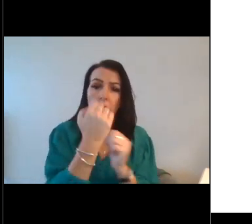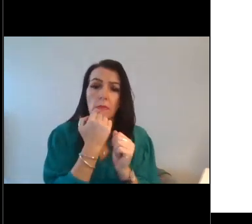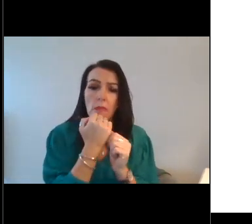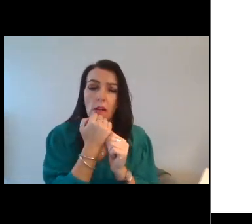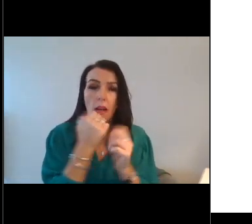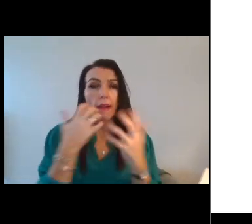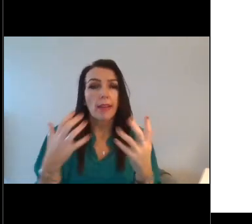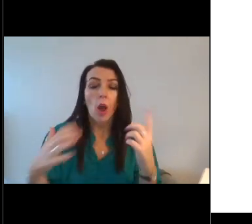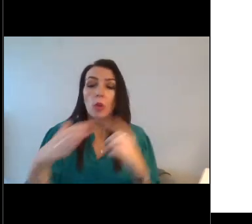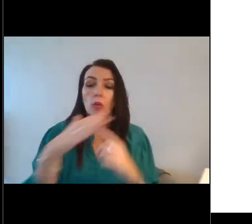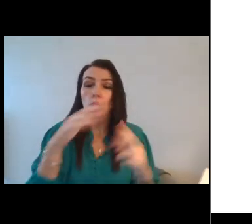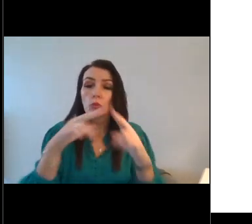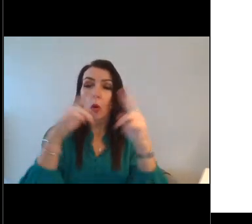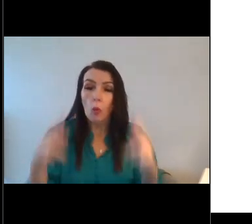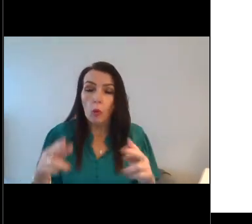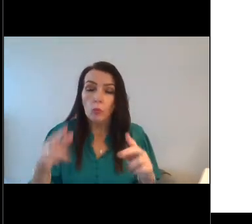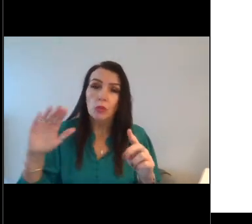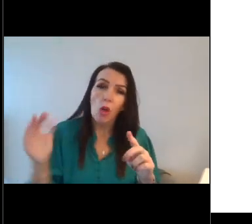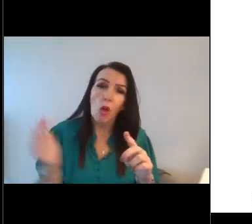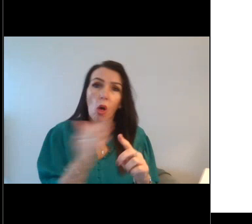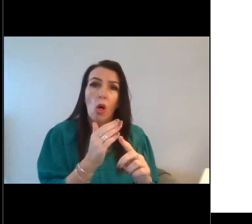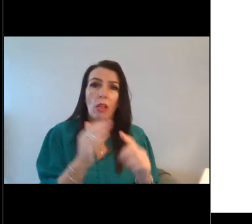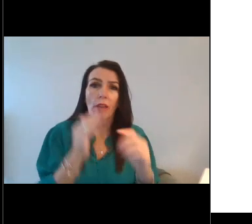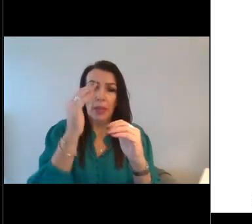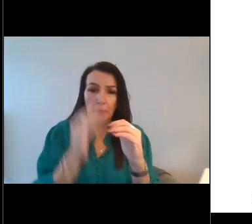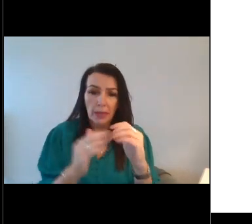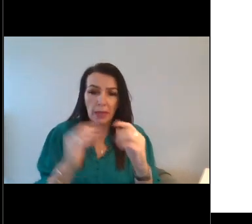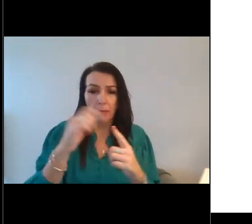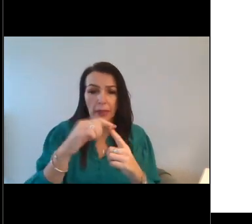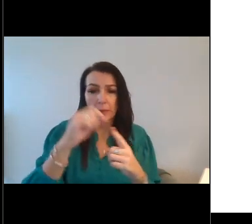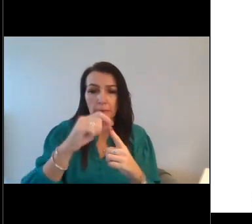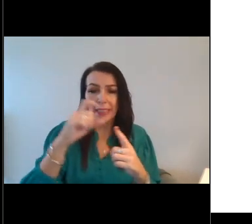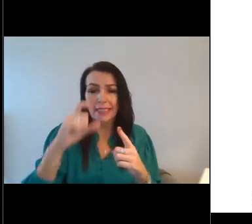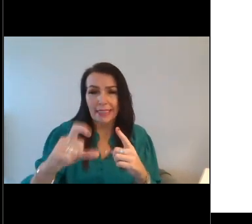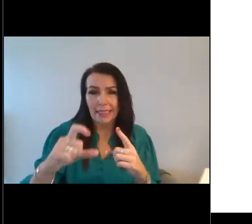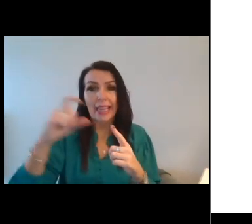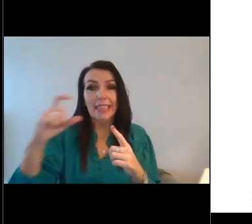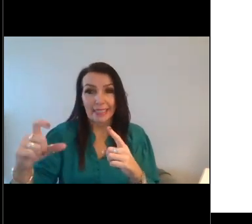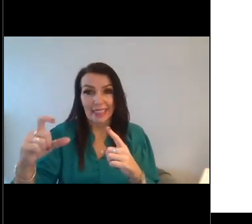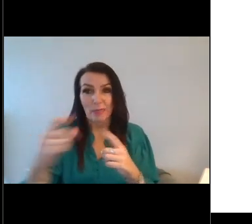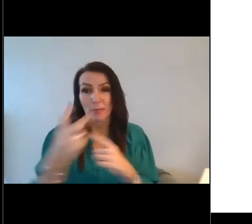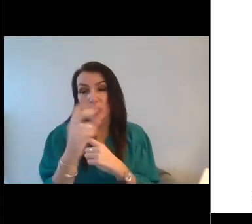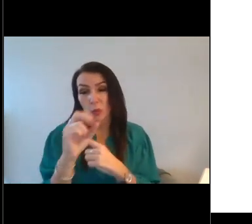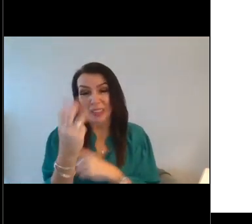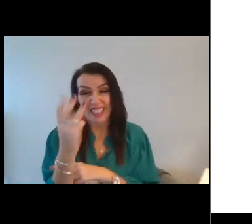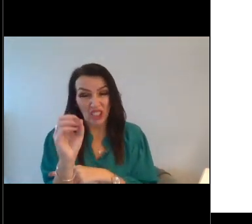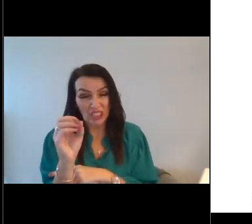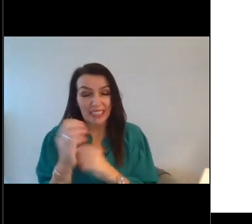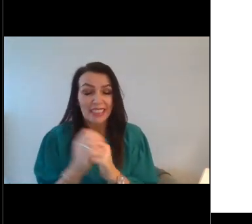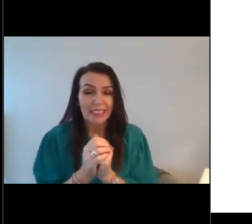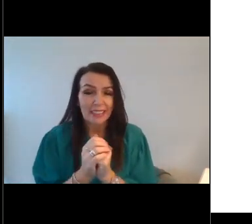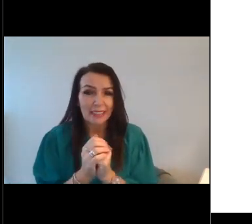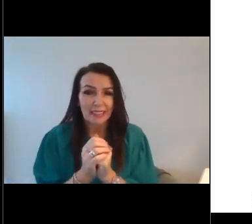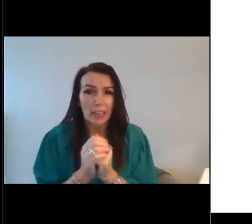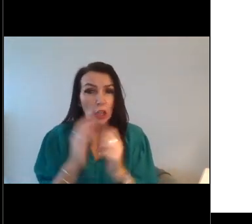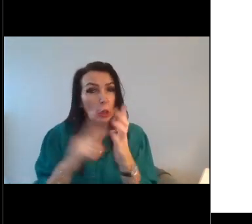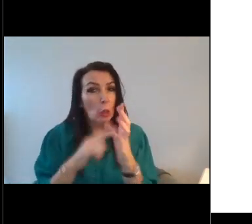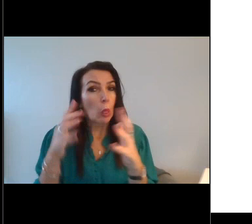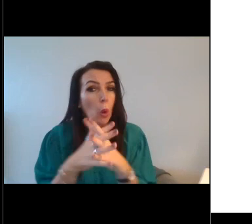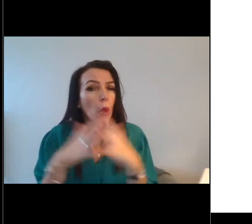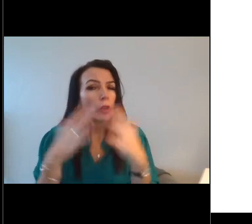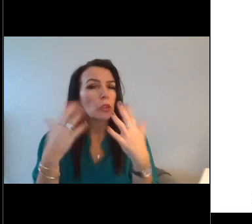homes need to get to minimum EPC C by 2030, not strictly in law yet,